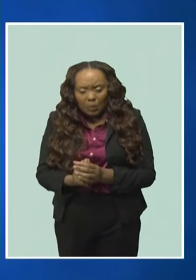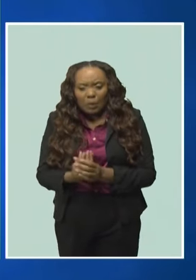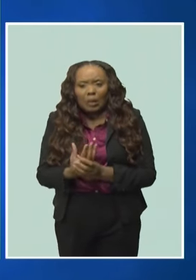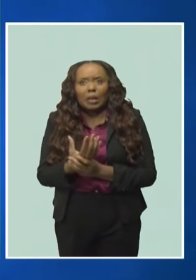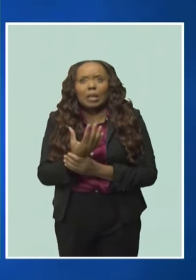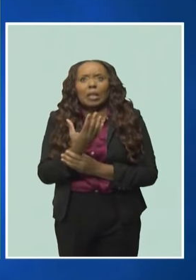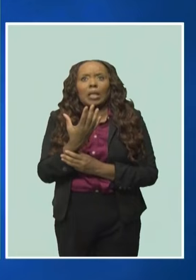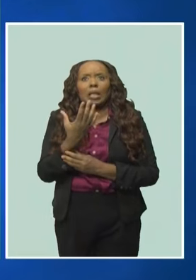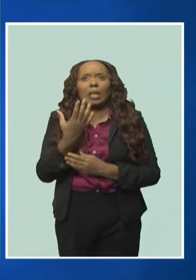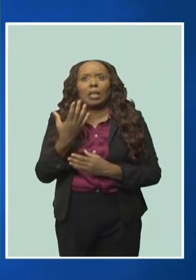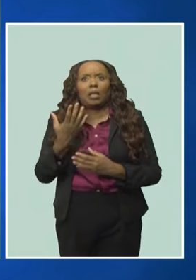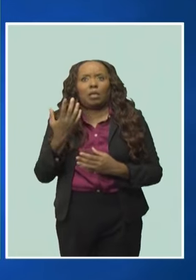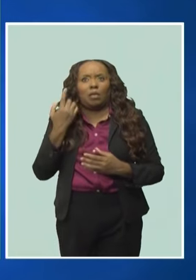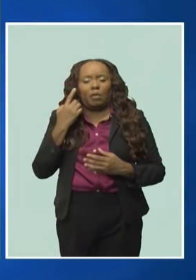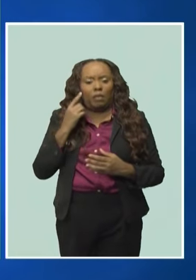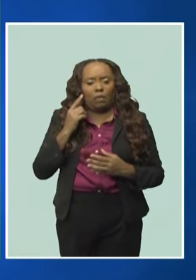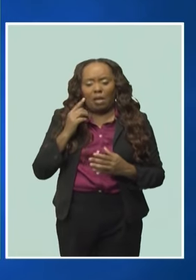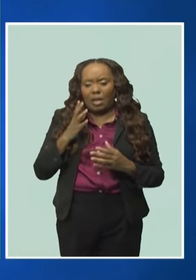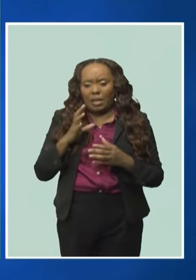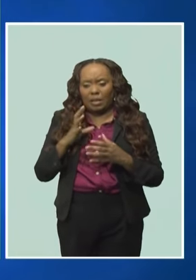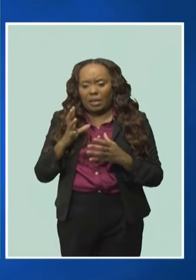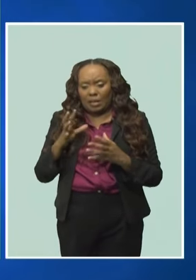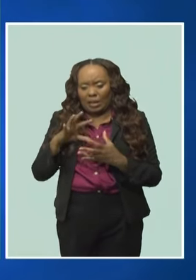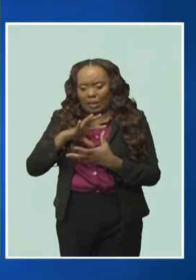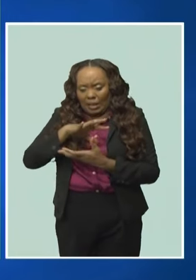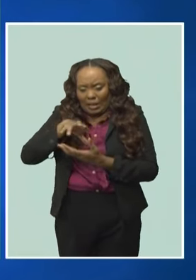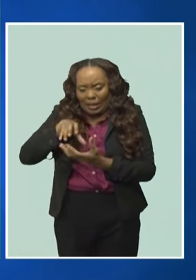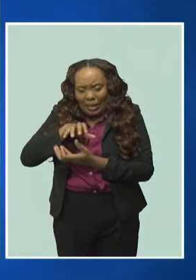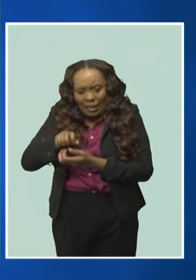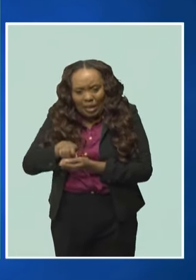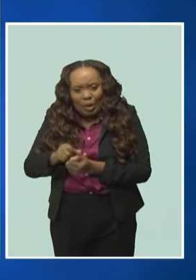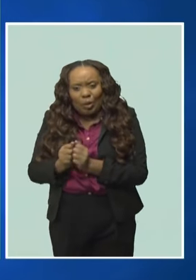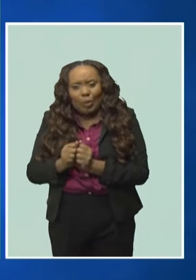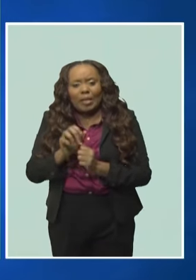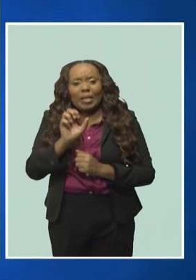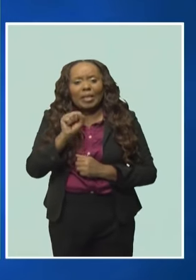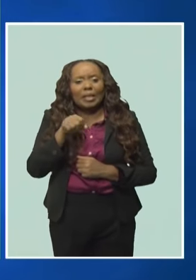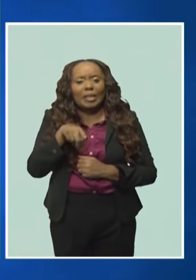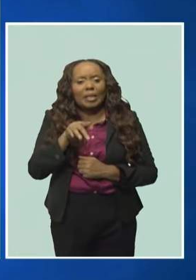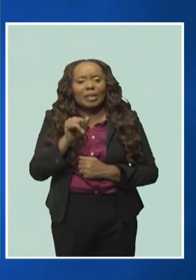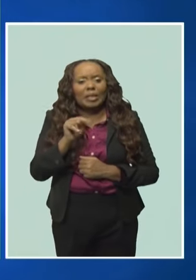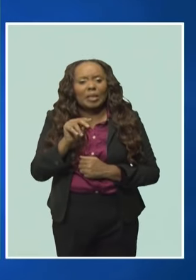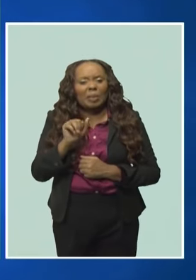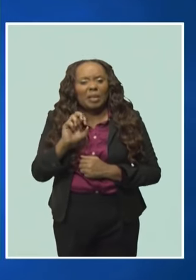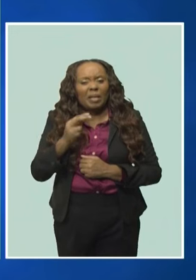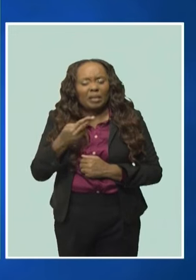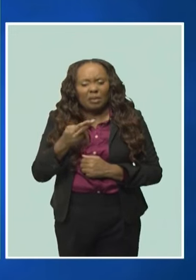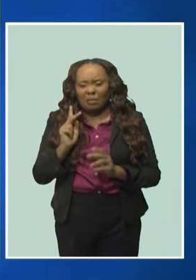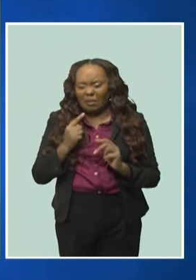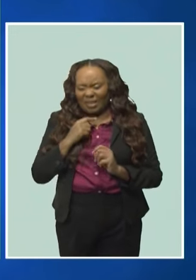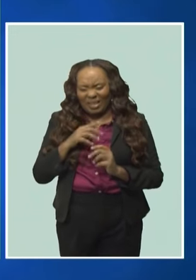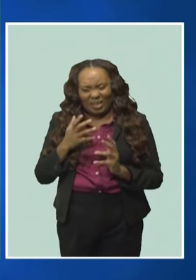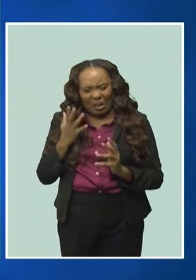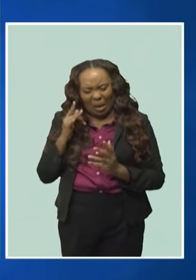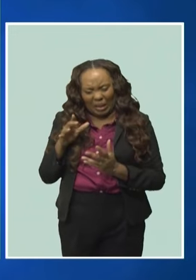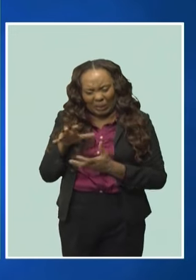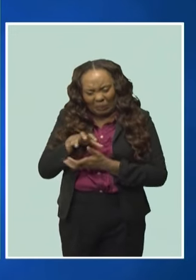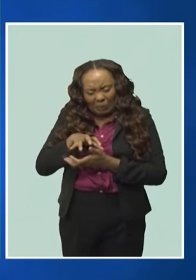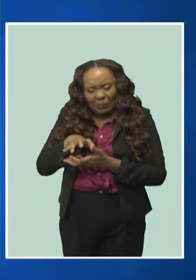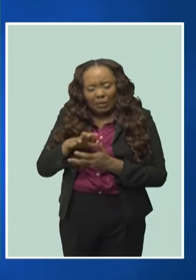citrus. But some people say, oh, that's GMO, that is, you know, dealing with some serious things there. But they have looked at